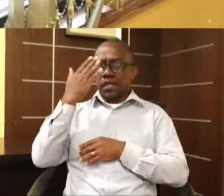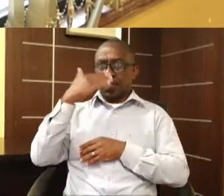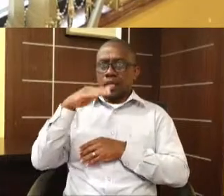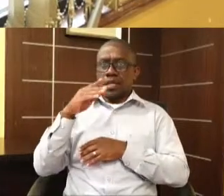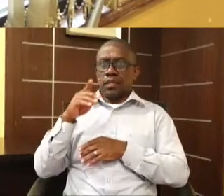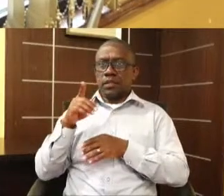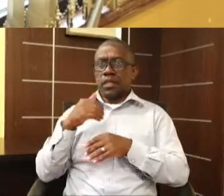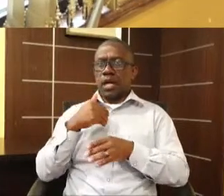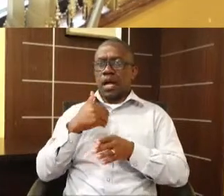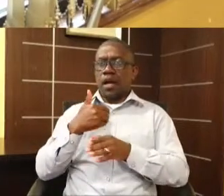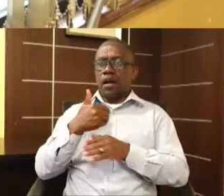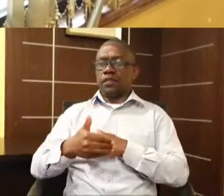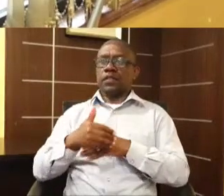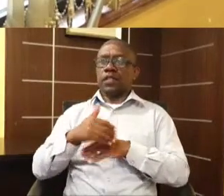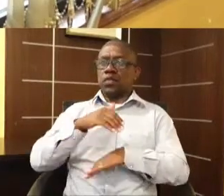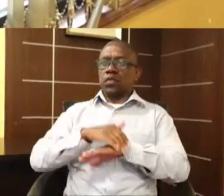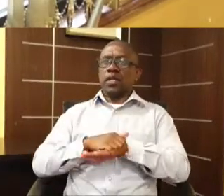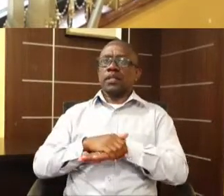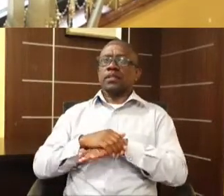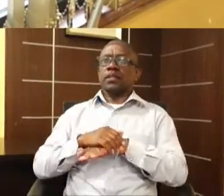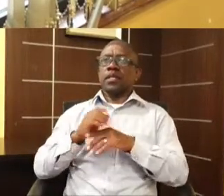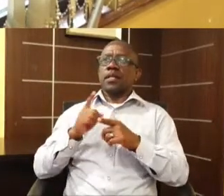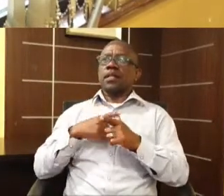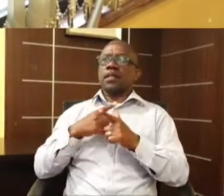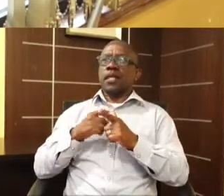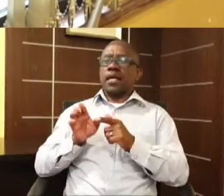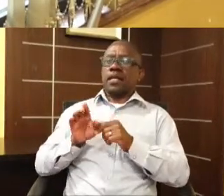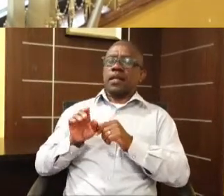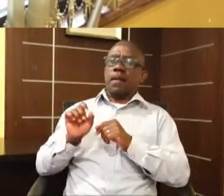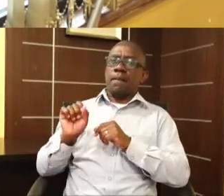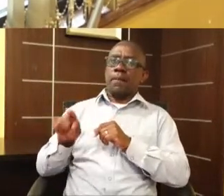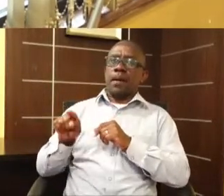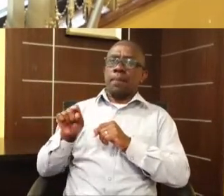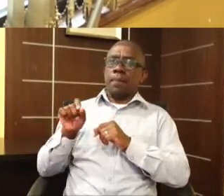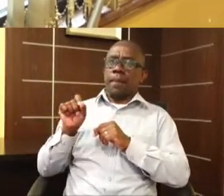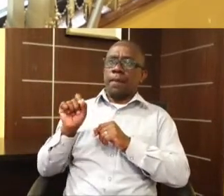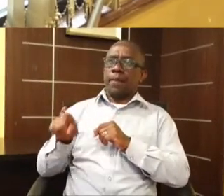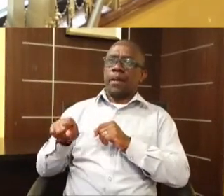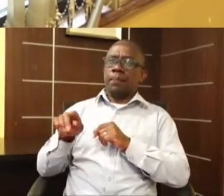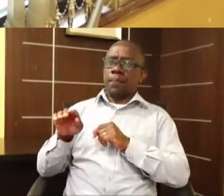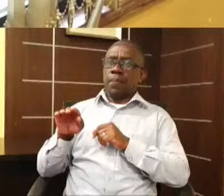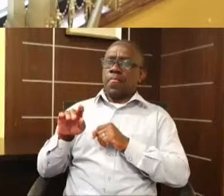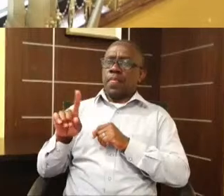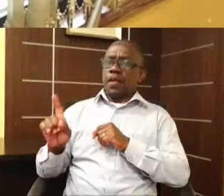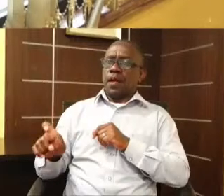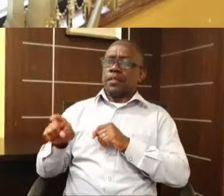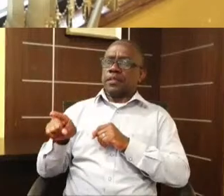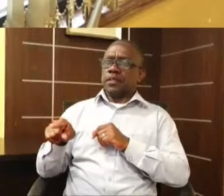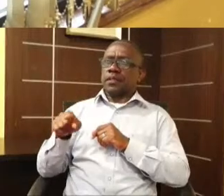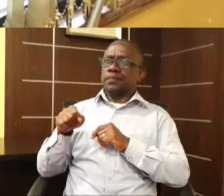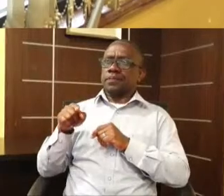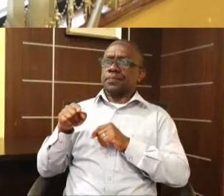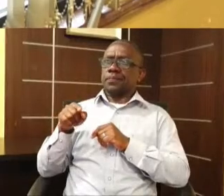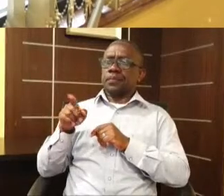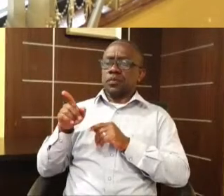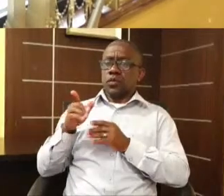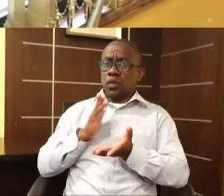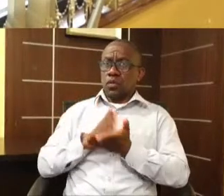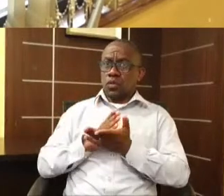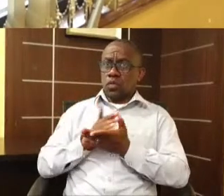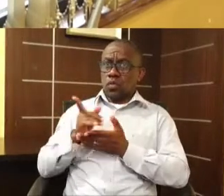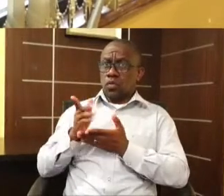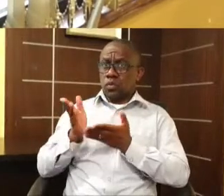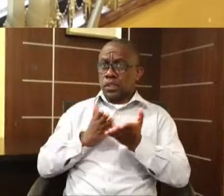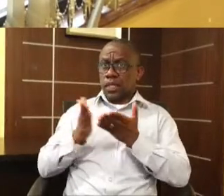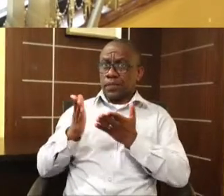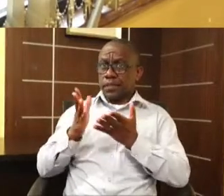receive a referral, you get a nudge. This nudge is asking you, the objective of this nudge is first to confirm if you took up the